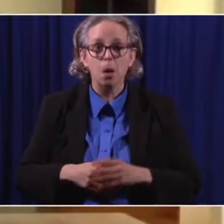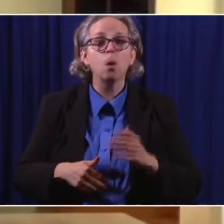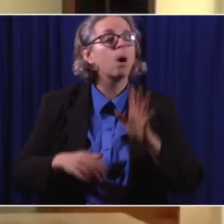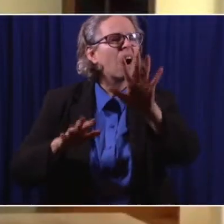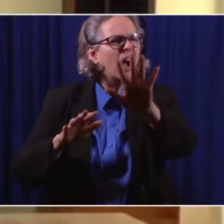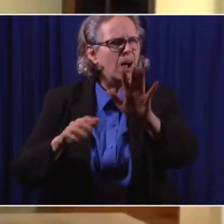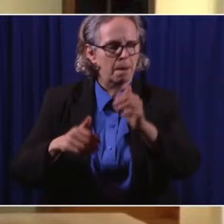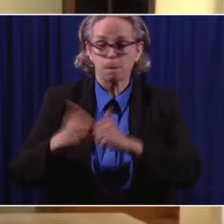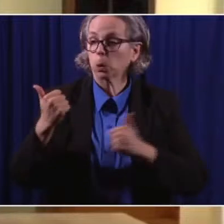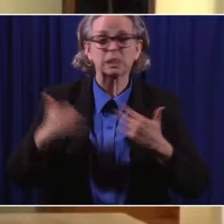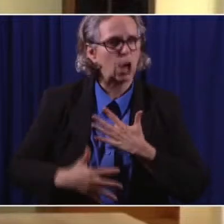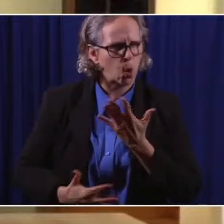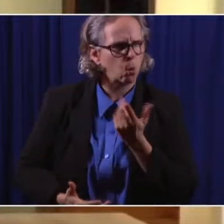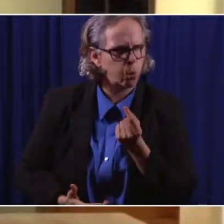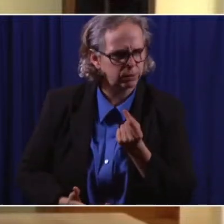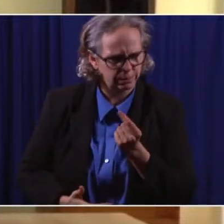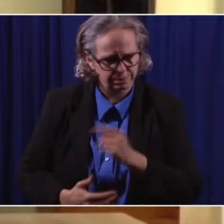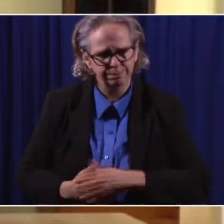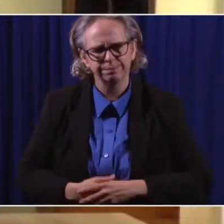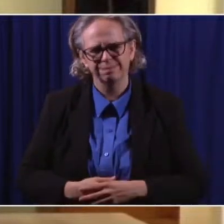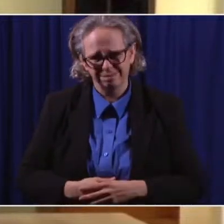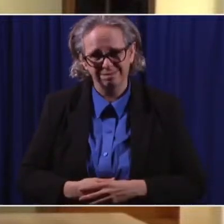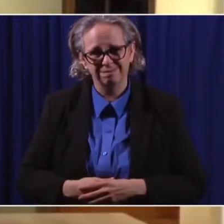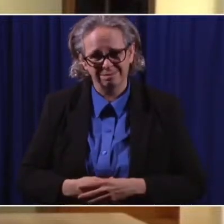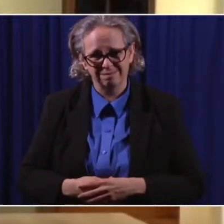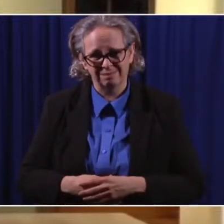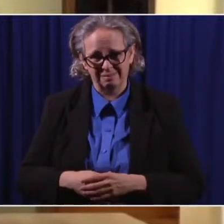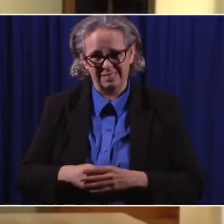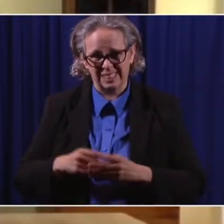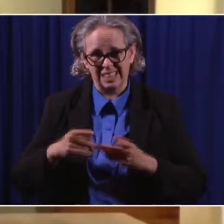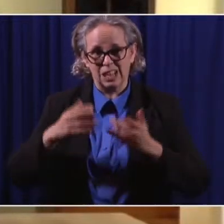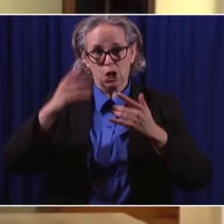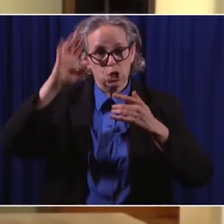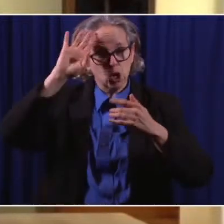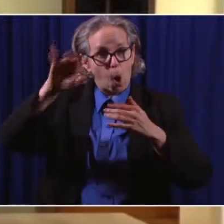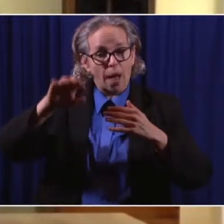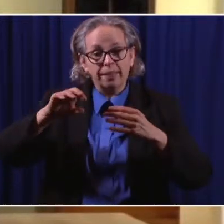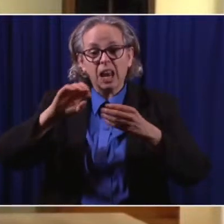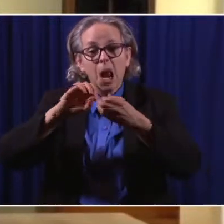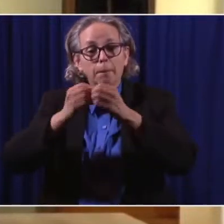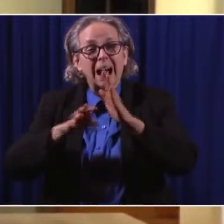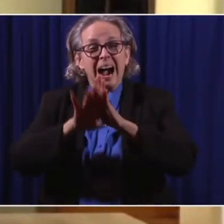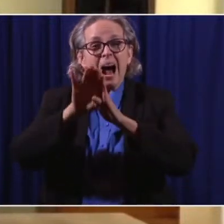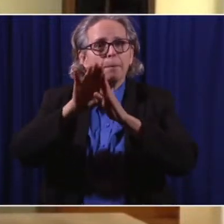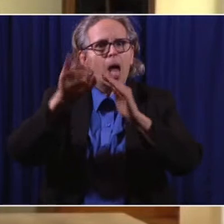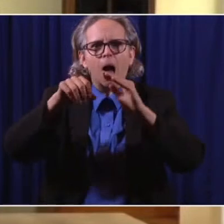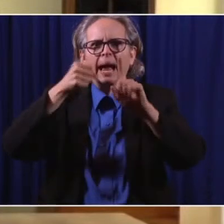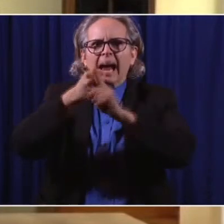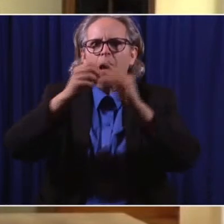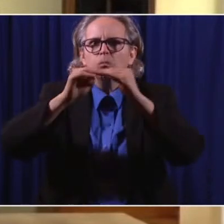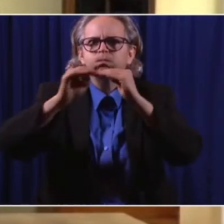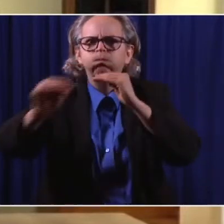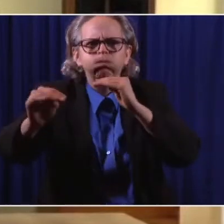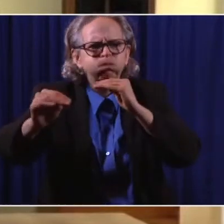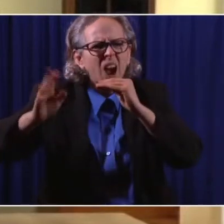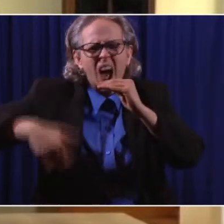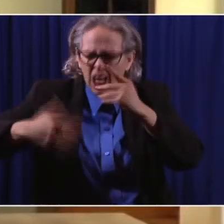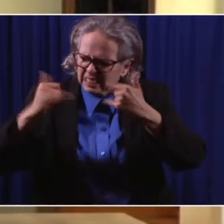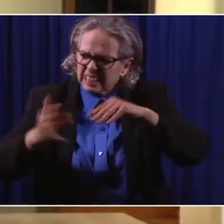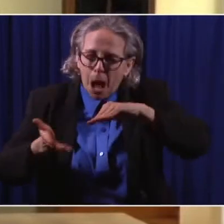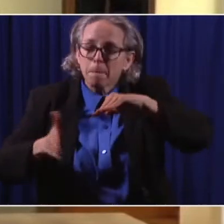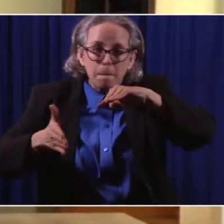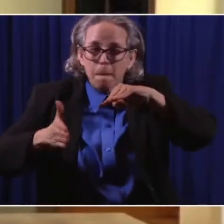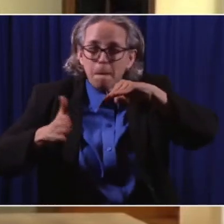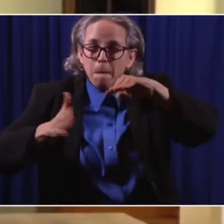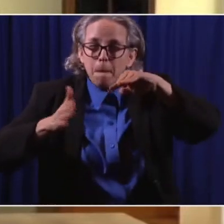does not seem like we're even starting to get to a plateau. It just goes up and up. We have 12